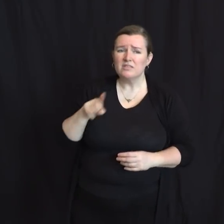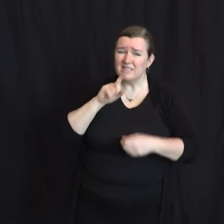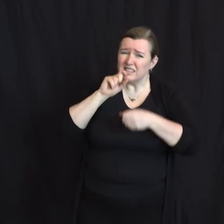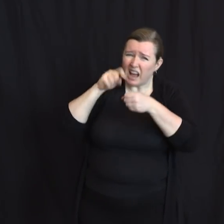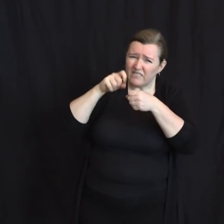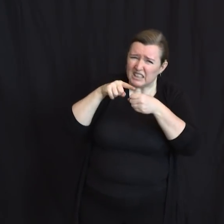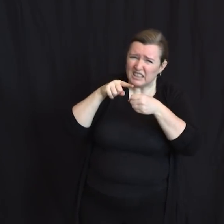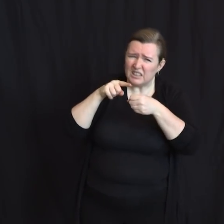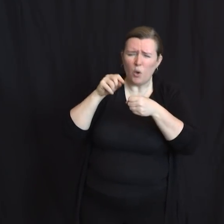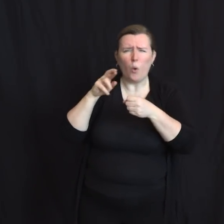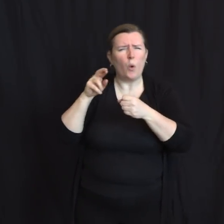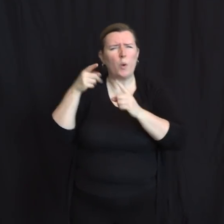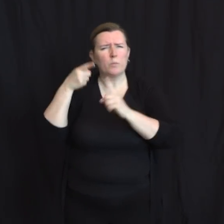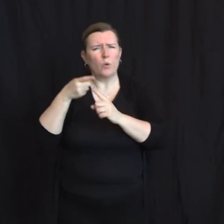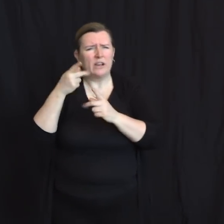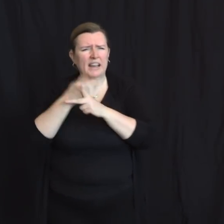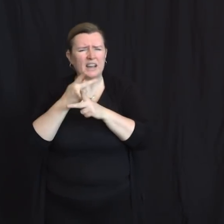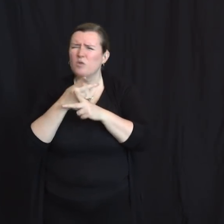of care test?